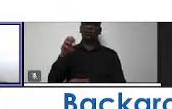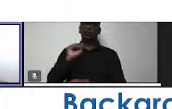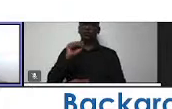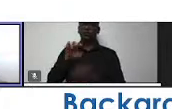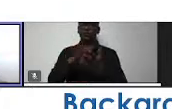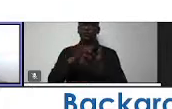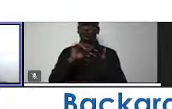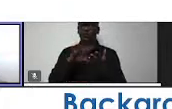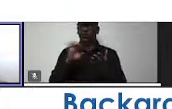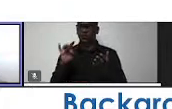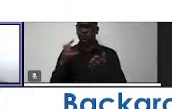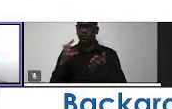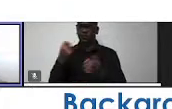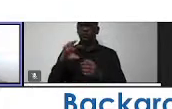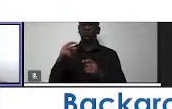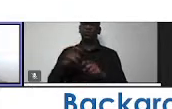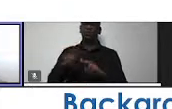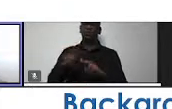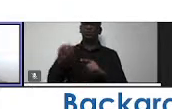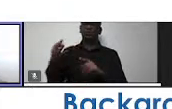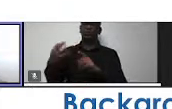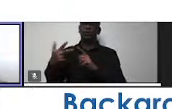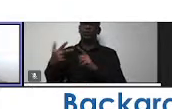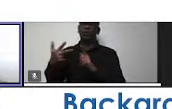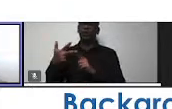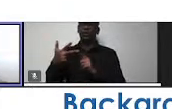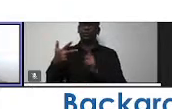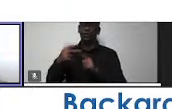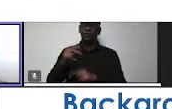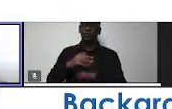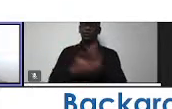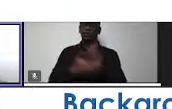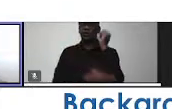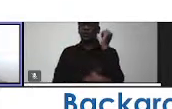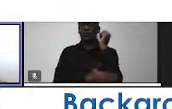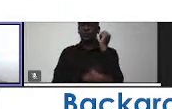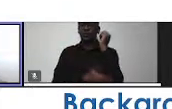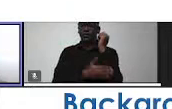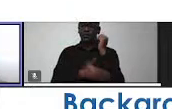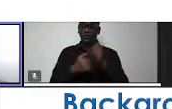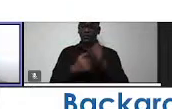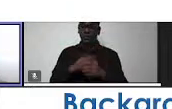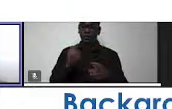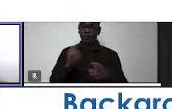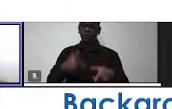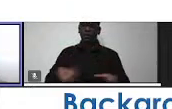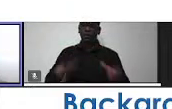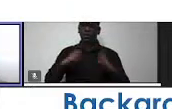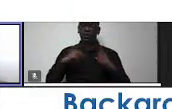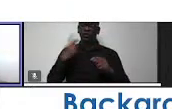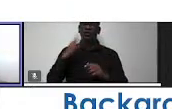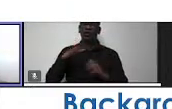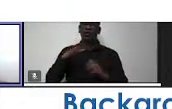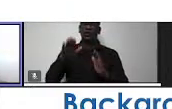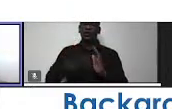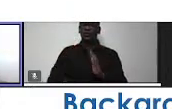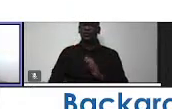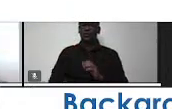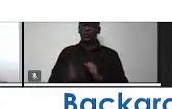also using the third country fabric that is actually allowed. And then the bottom here, where South Africa